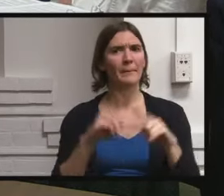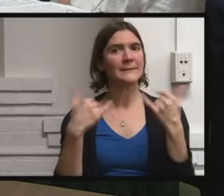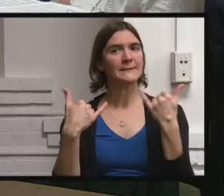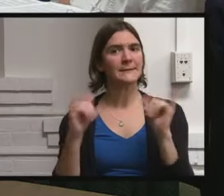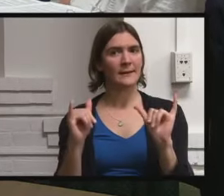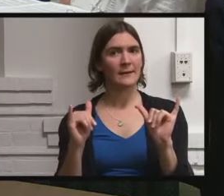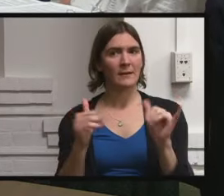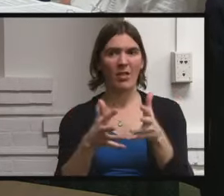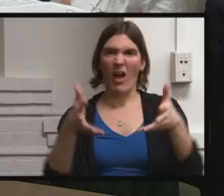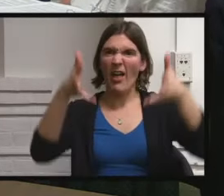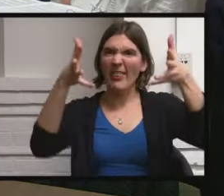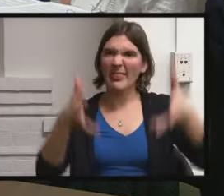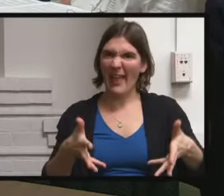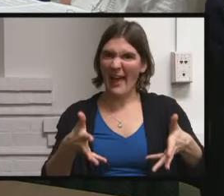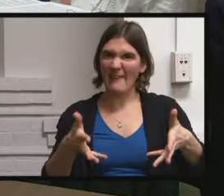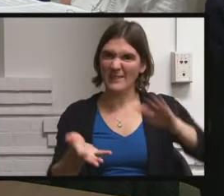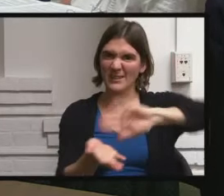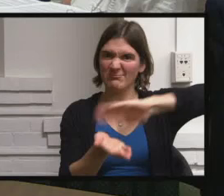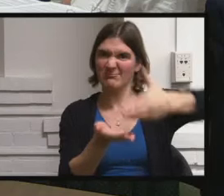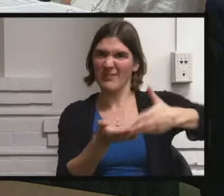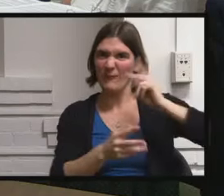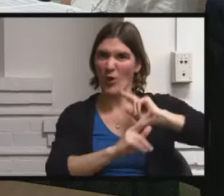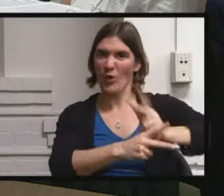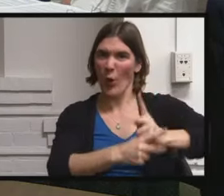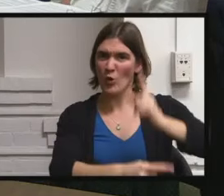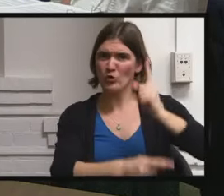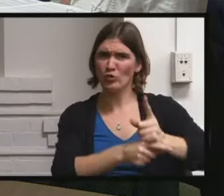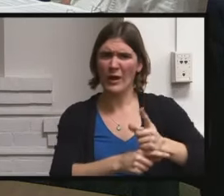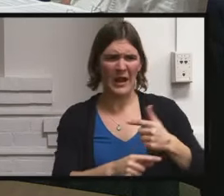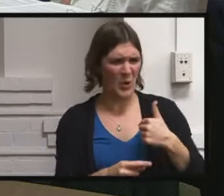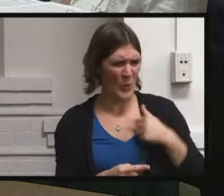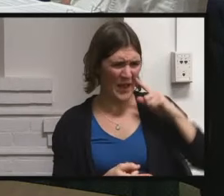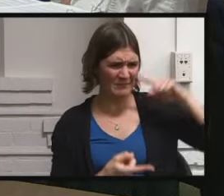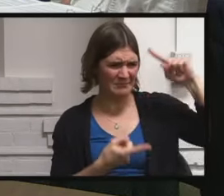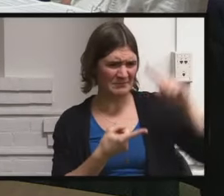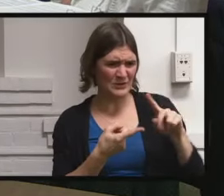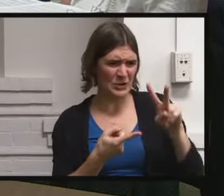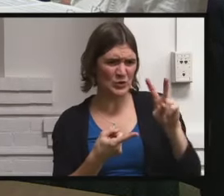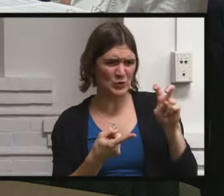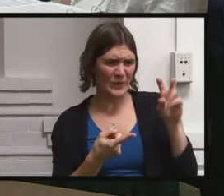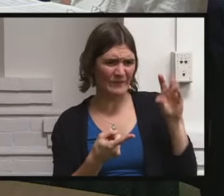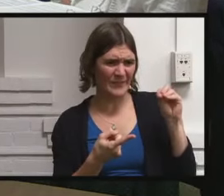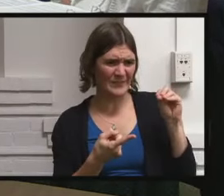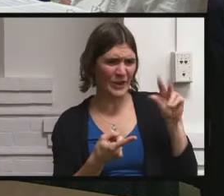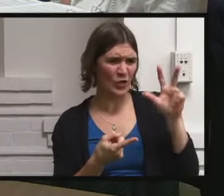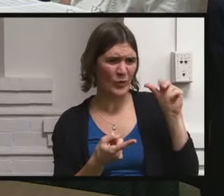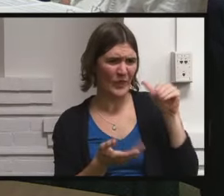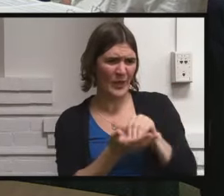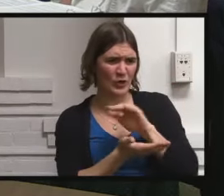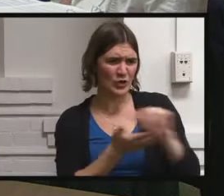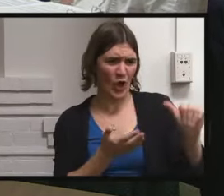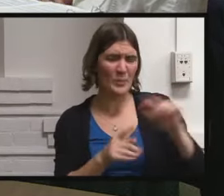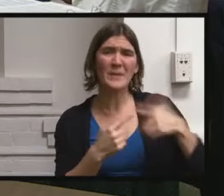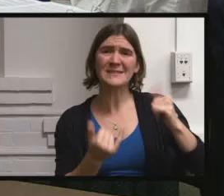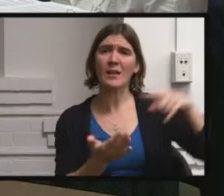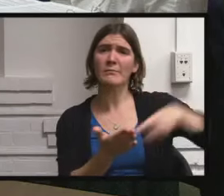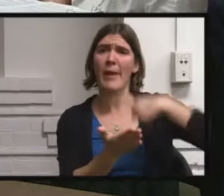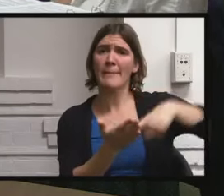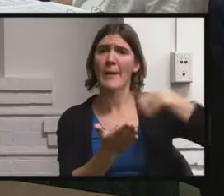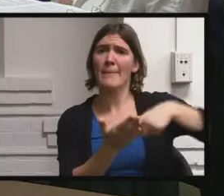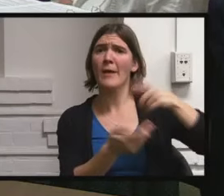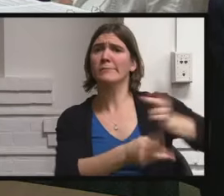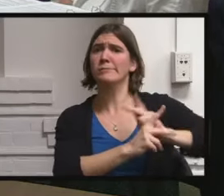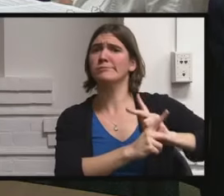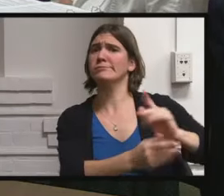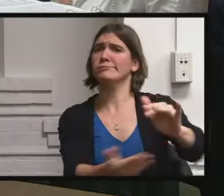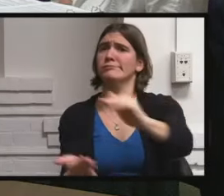a lot left in that fund, right? I think we were down to about $250,000 or $300,000, but money keeps getting replenished. And then it keeps